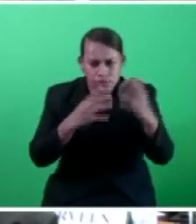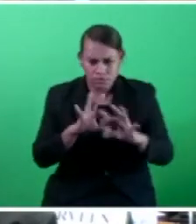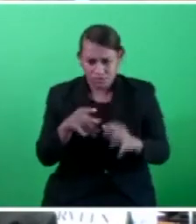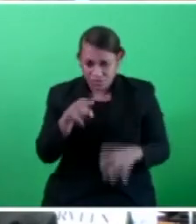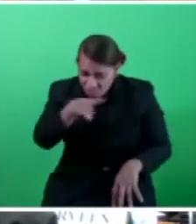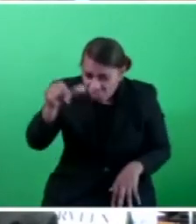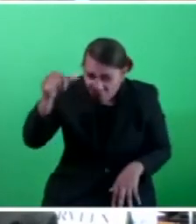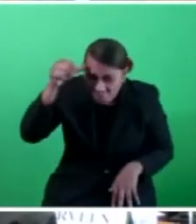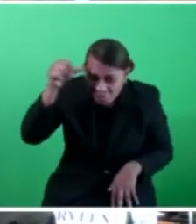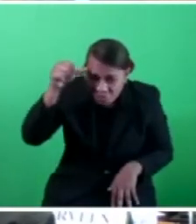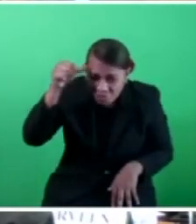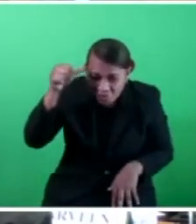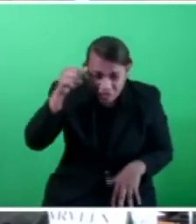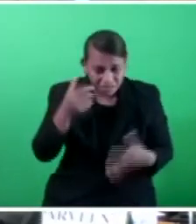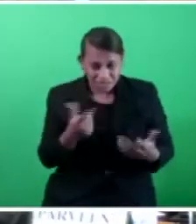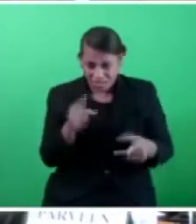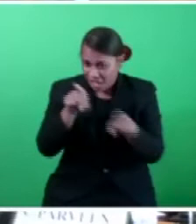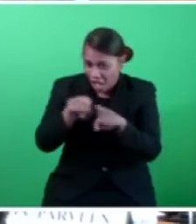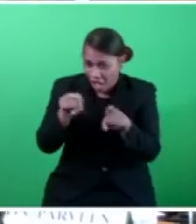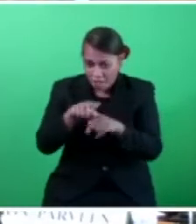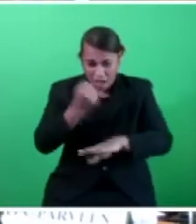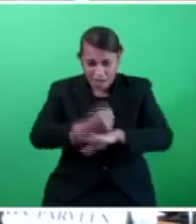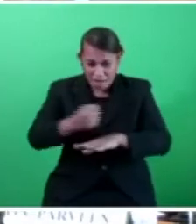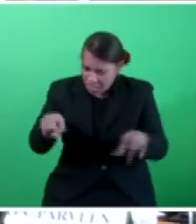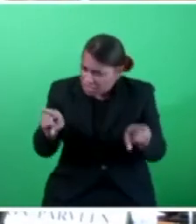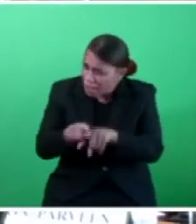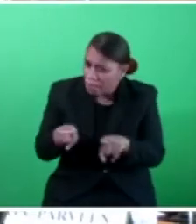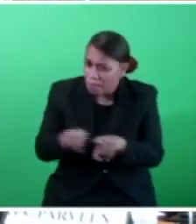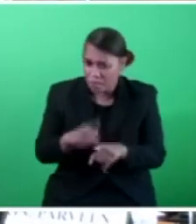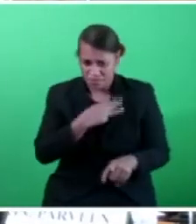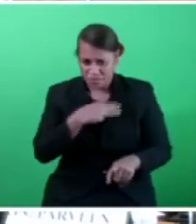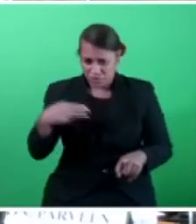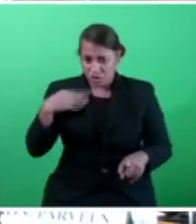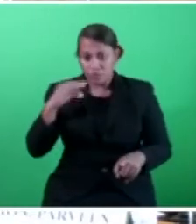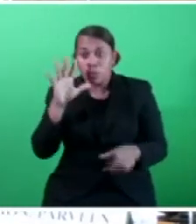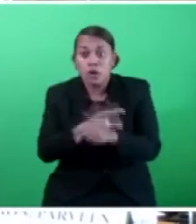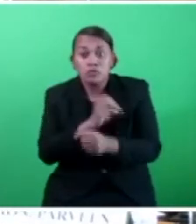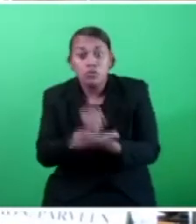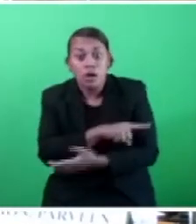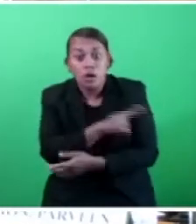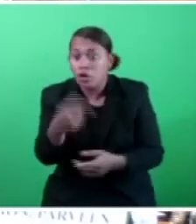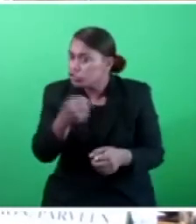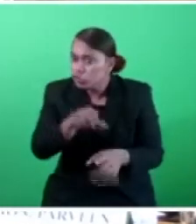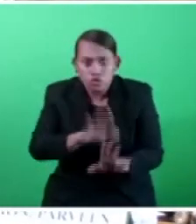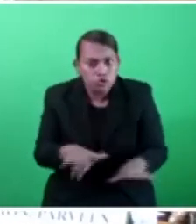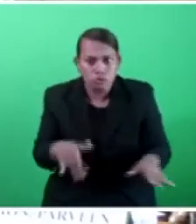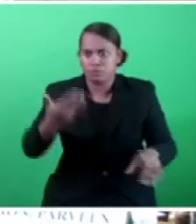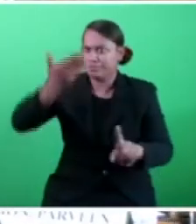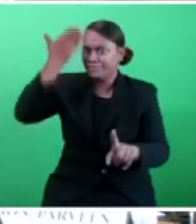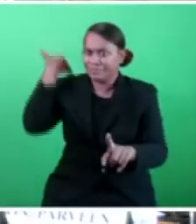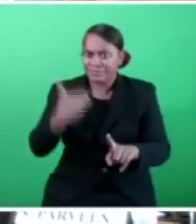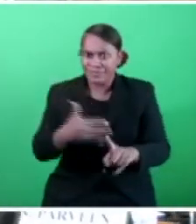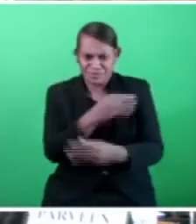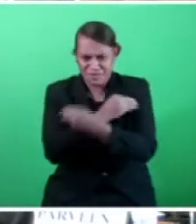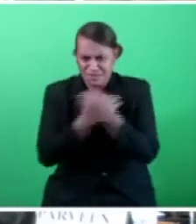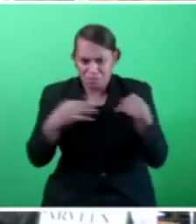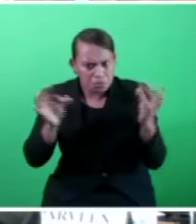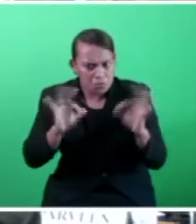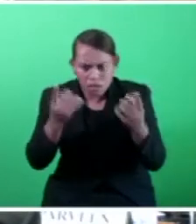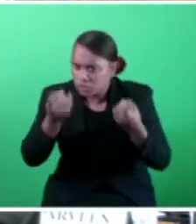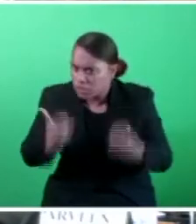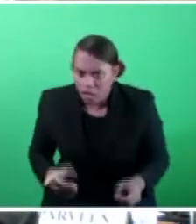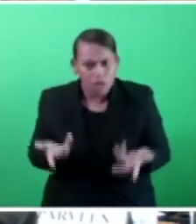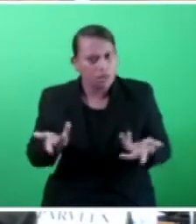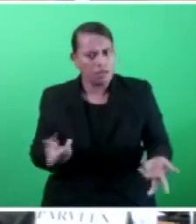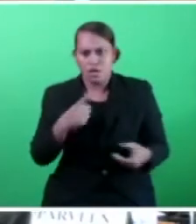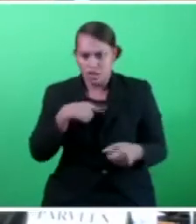the same ministry and the same government that made sure that no child died from the measles outbreak? Does she know that the Ministry of Health